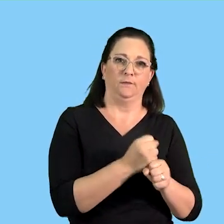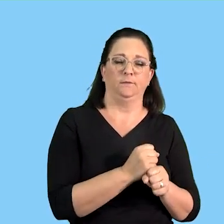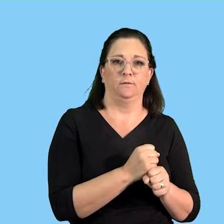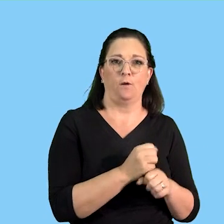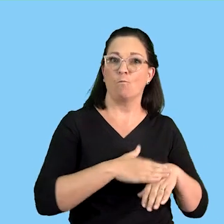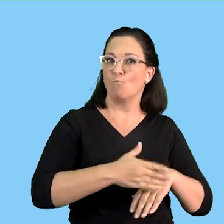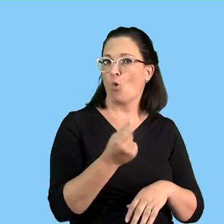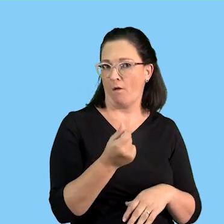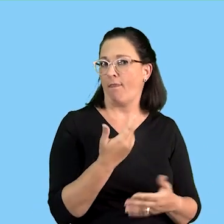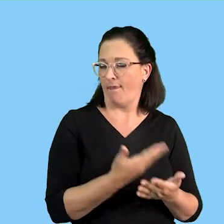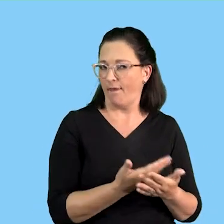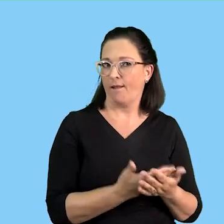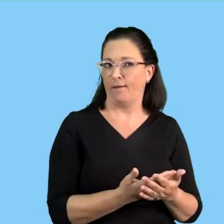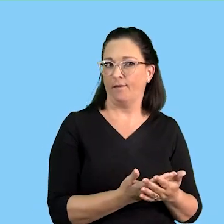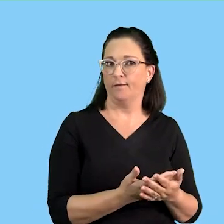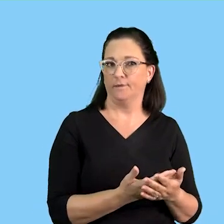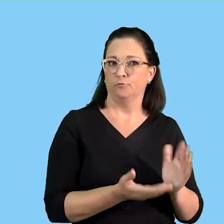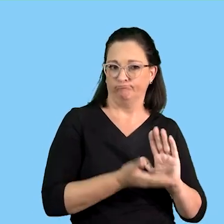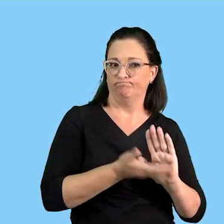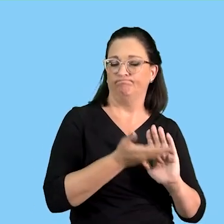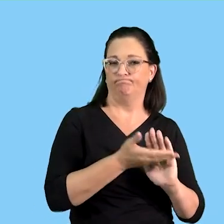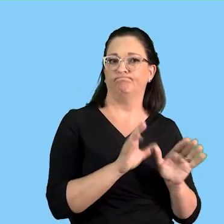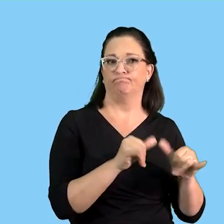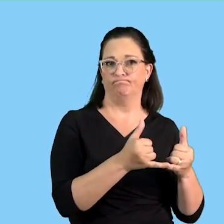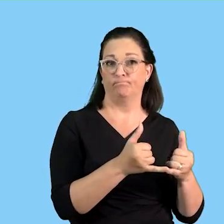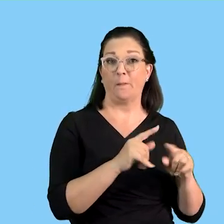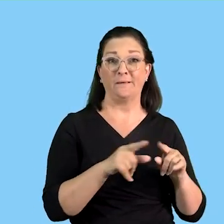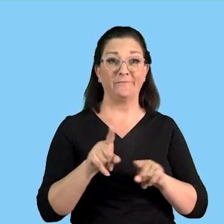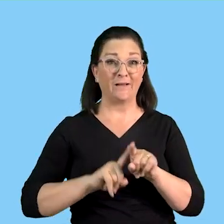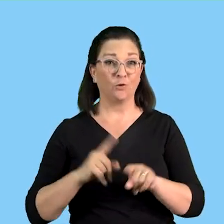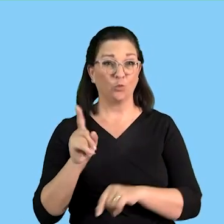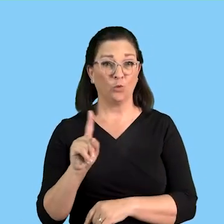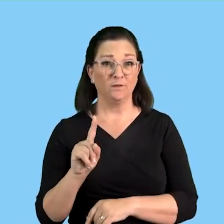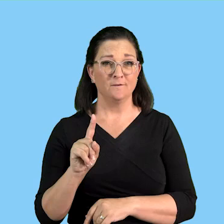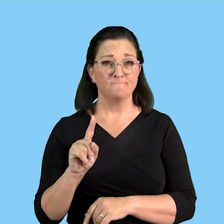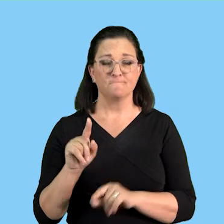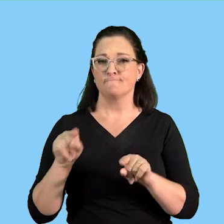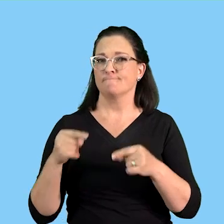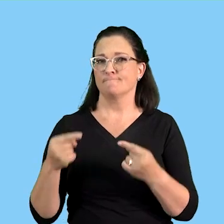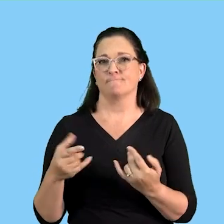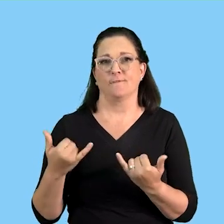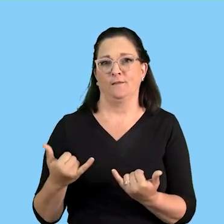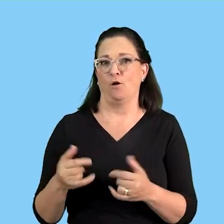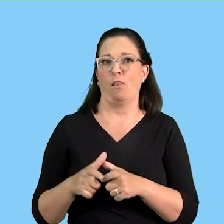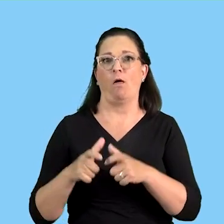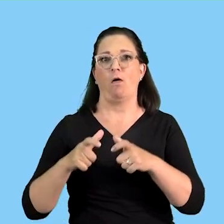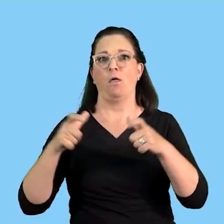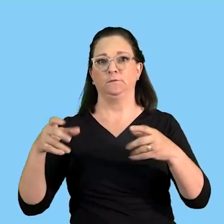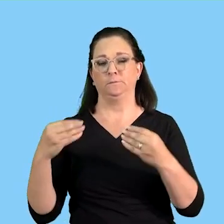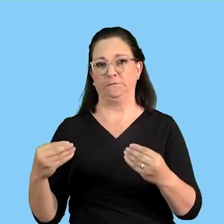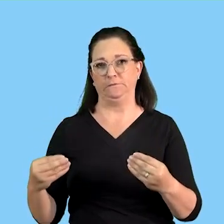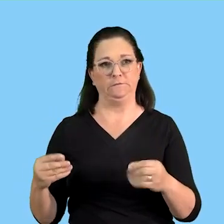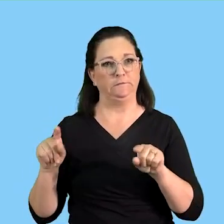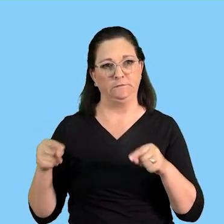contribute more money to help operate and grow the company. However, the failure is it cannot grow into a very